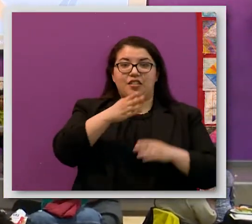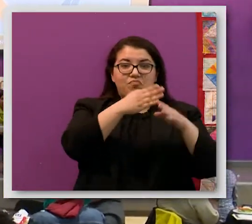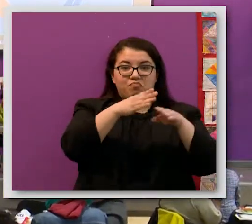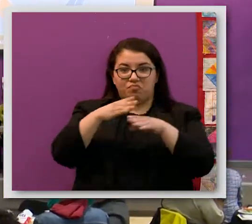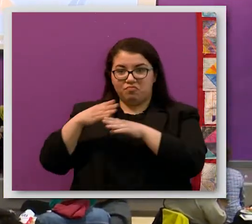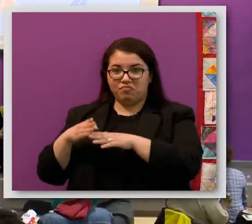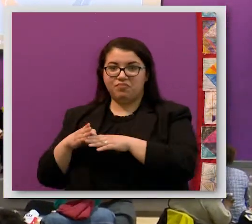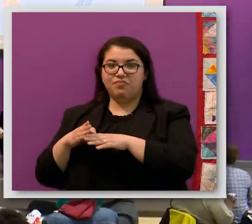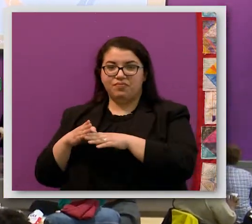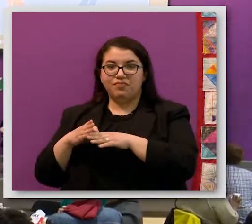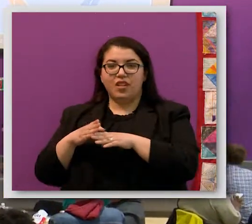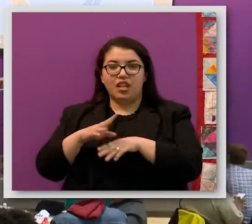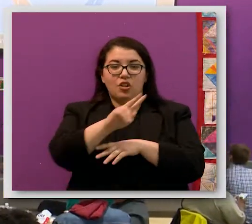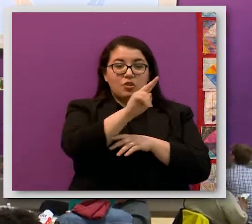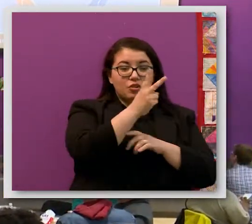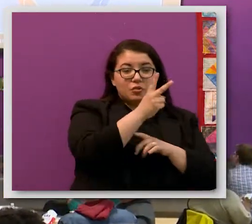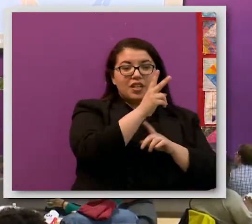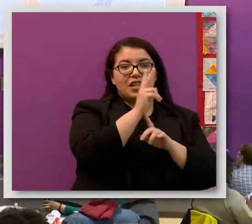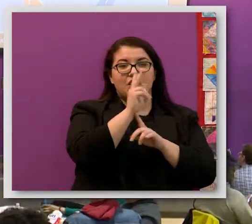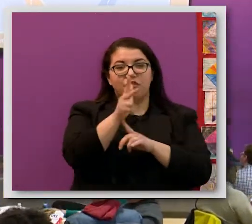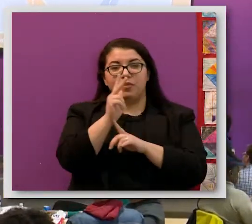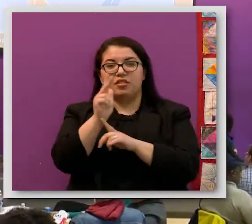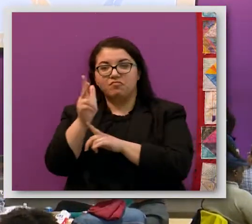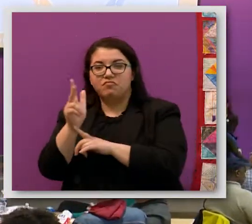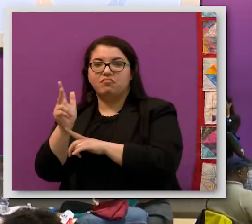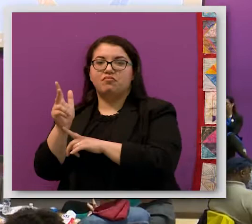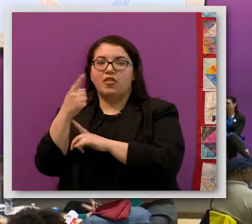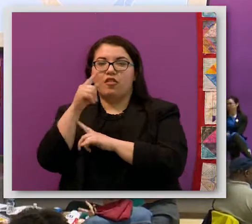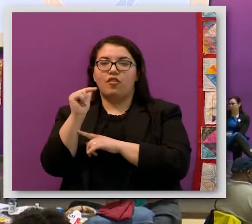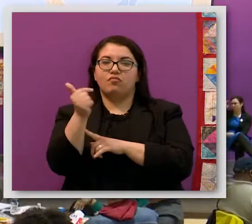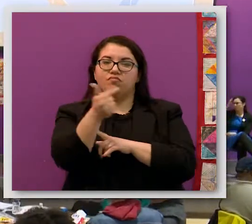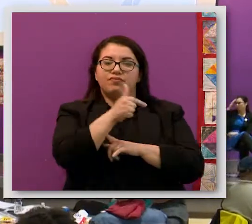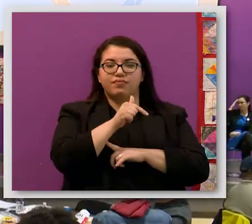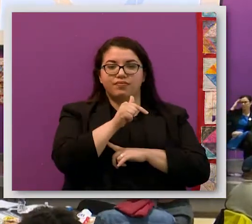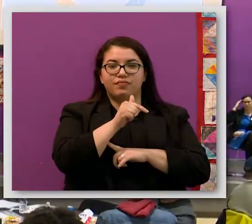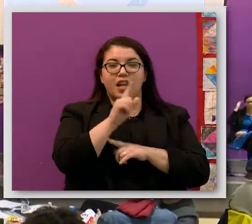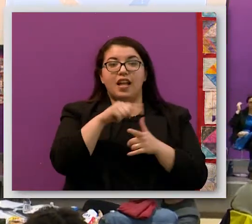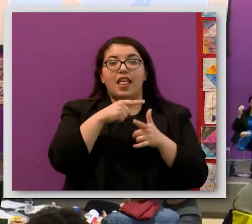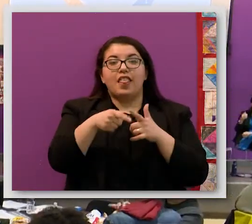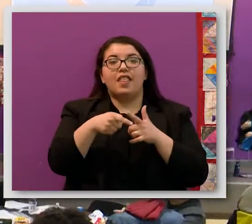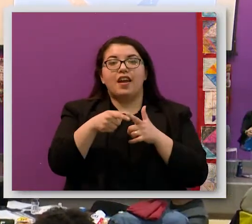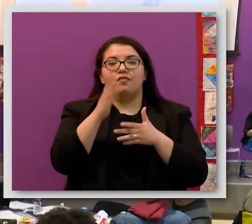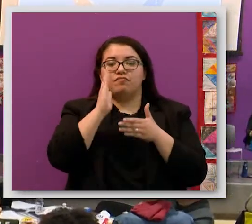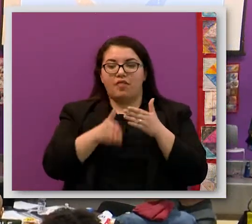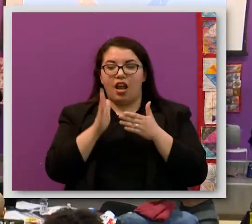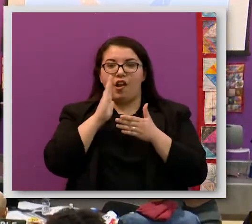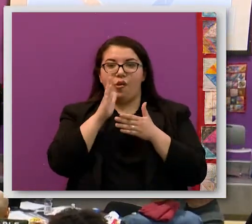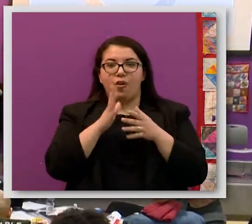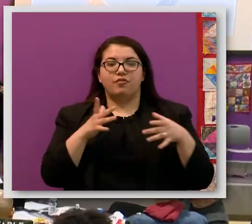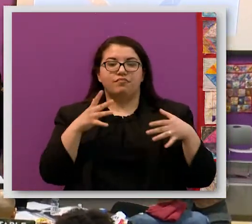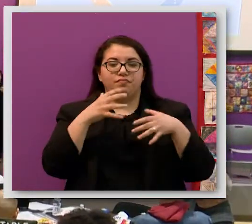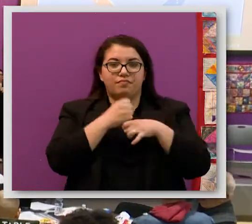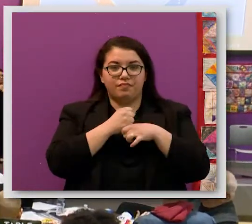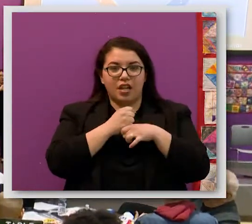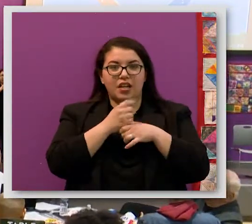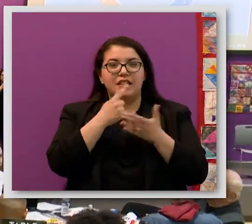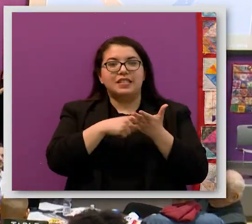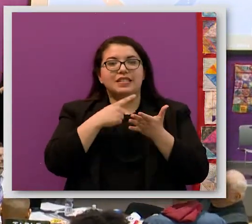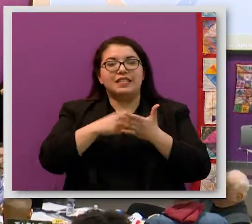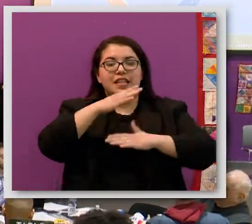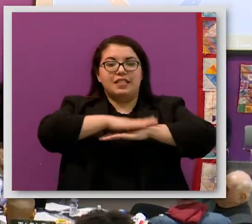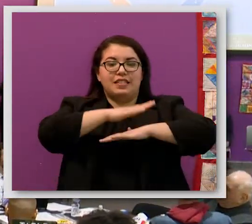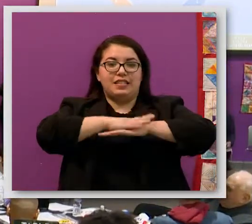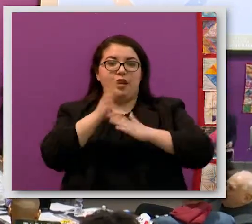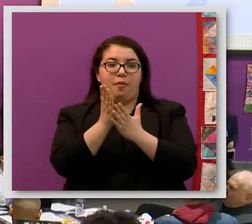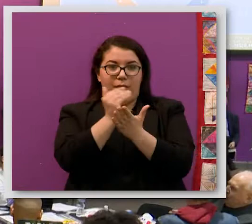you're only talking for about 2 to 3 minutes about your priorities, and then we'll come back together as a group and talk about a table budget. So let's